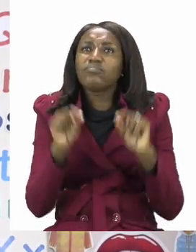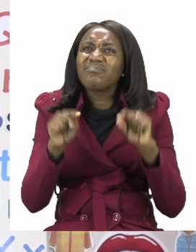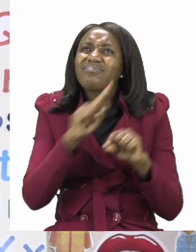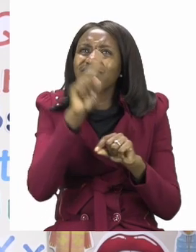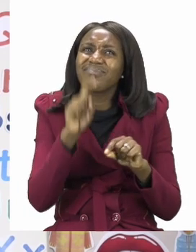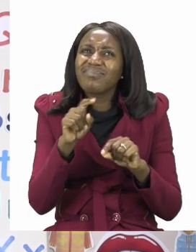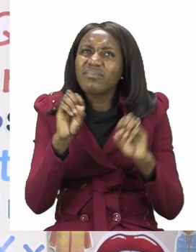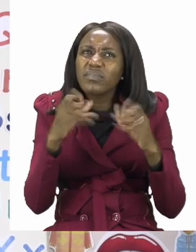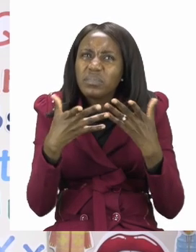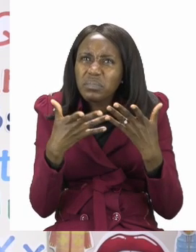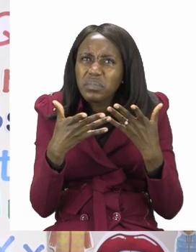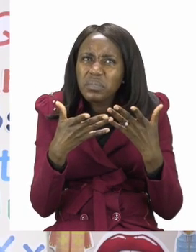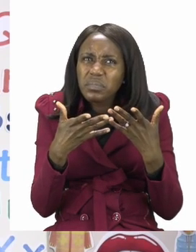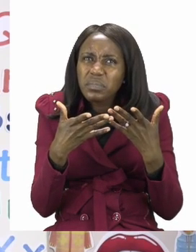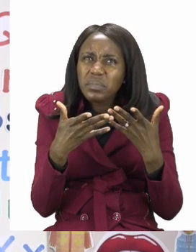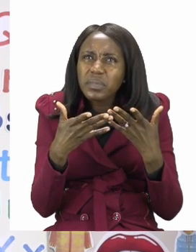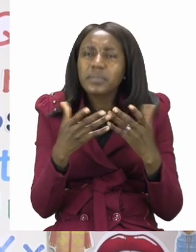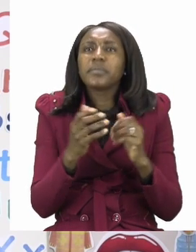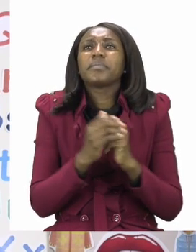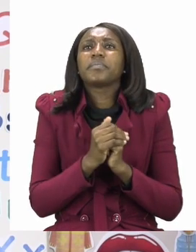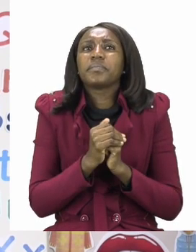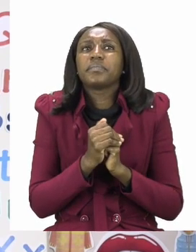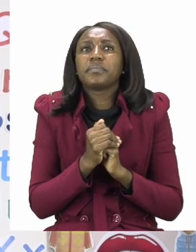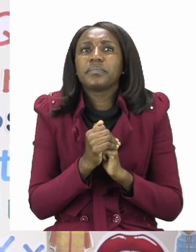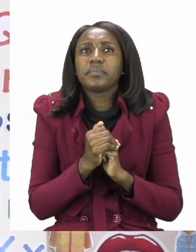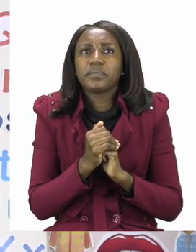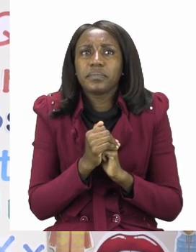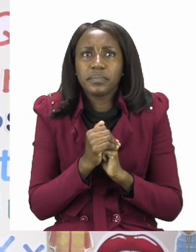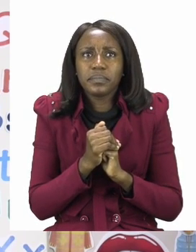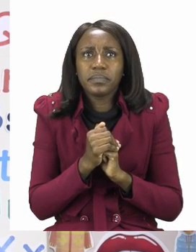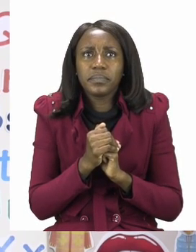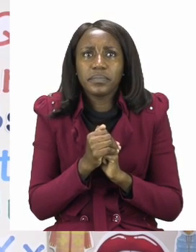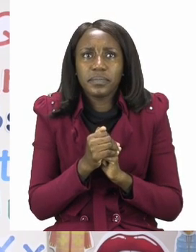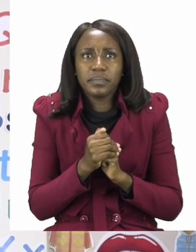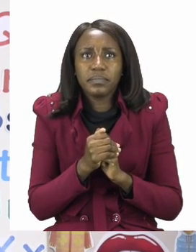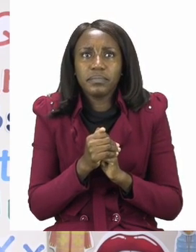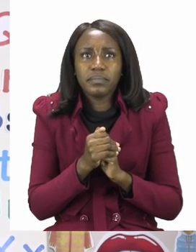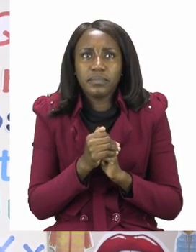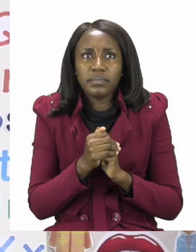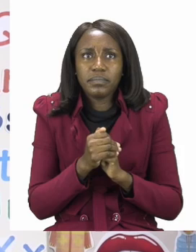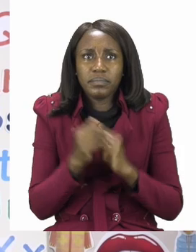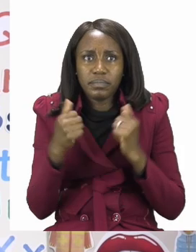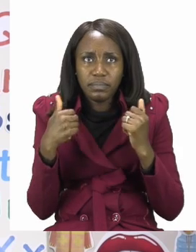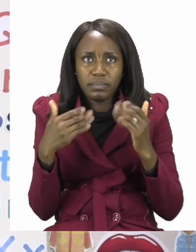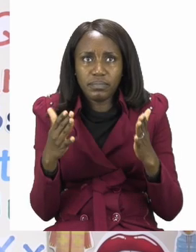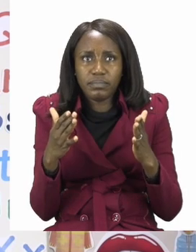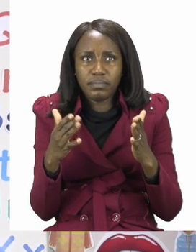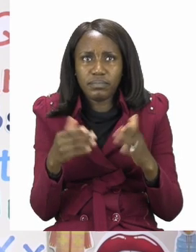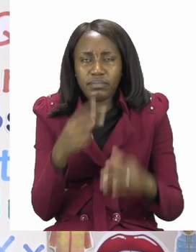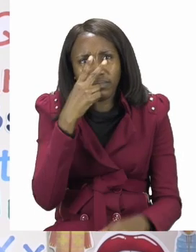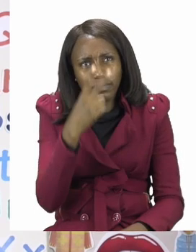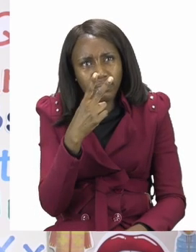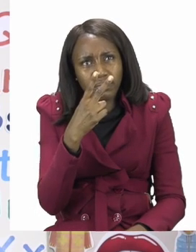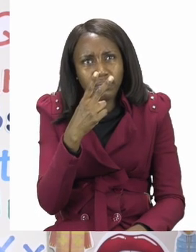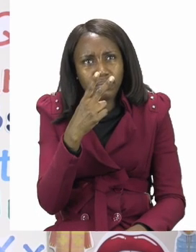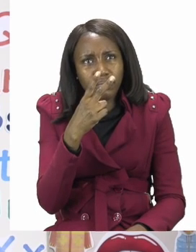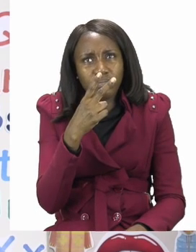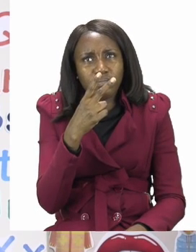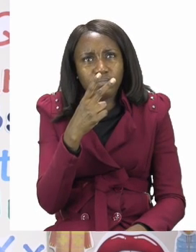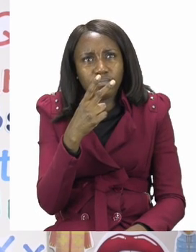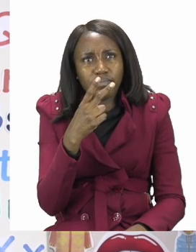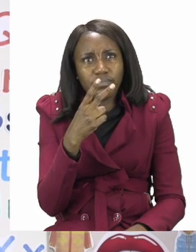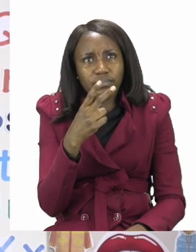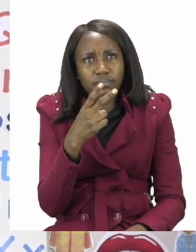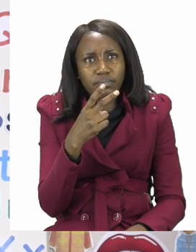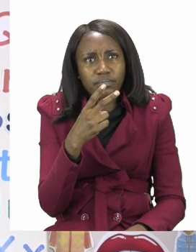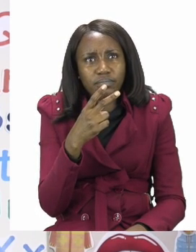road signs were brought for each of them. So we need to start by looking at the graph. The